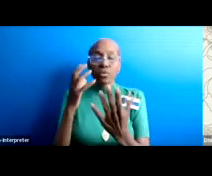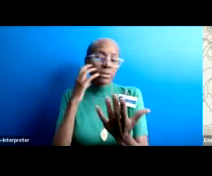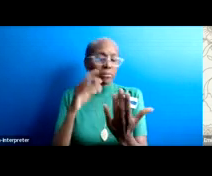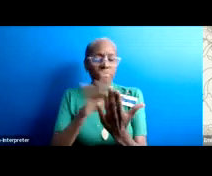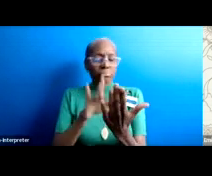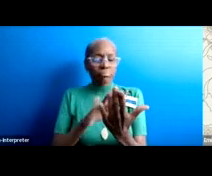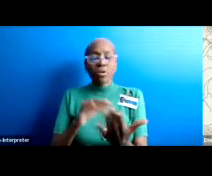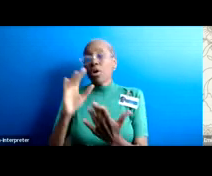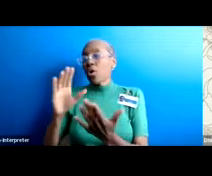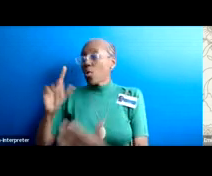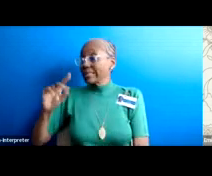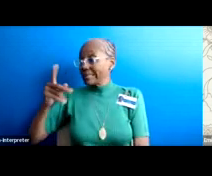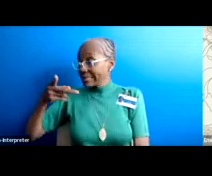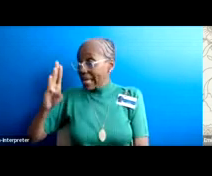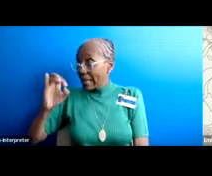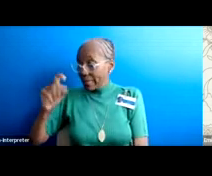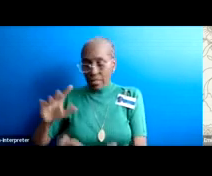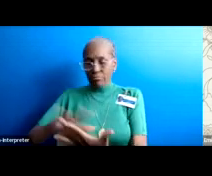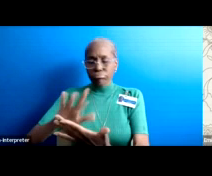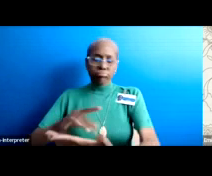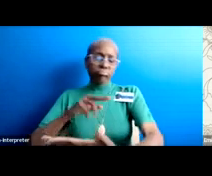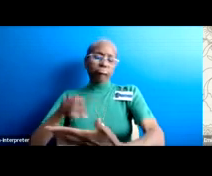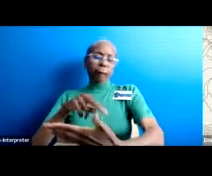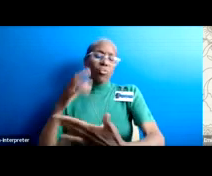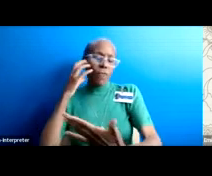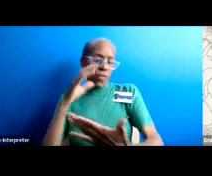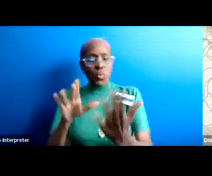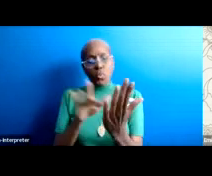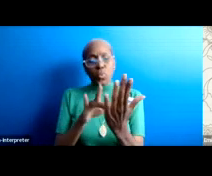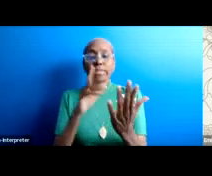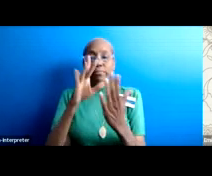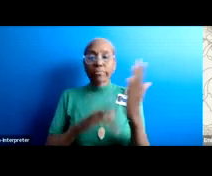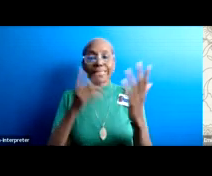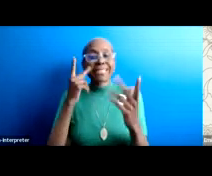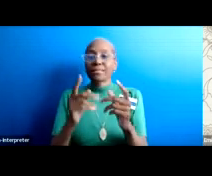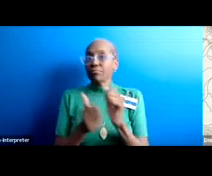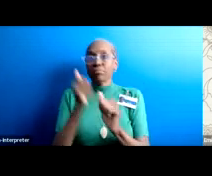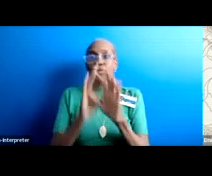and tablets too. That way they can see what's most important.